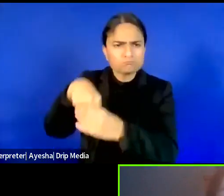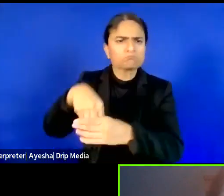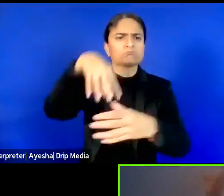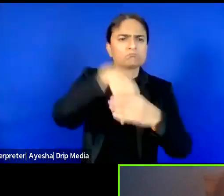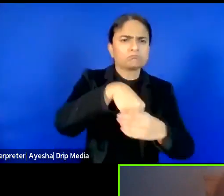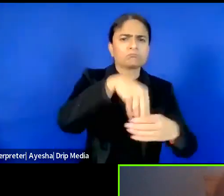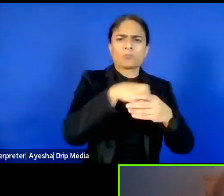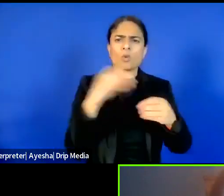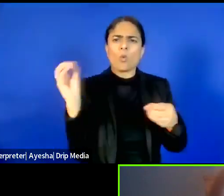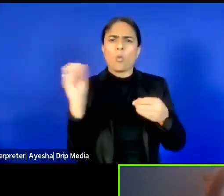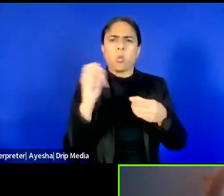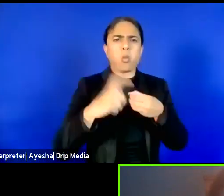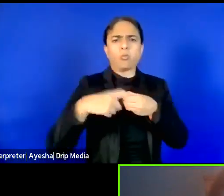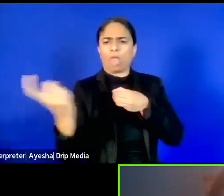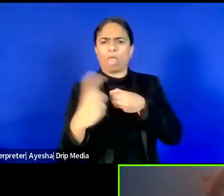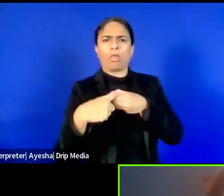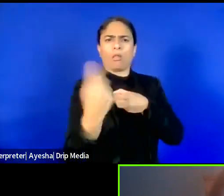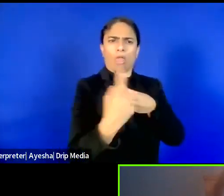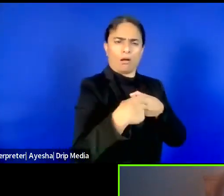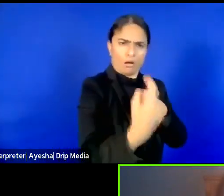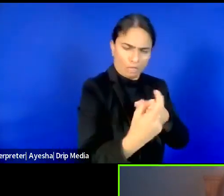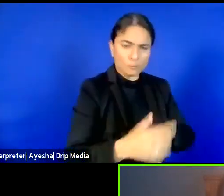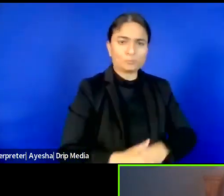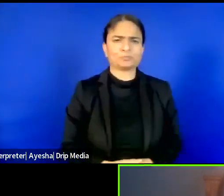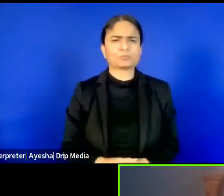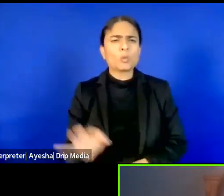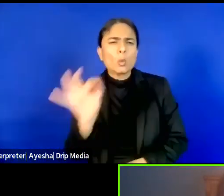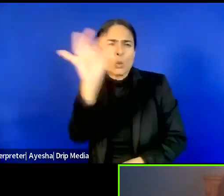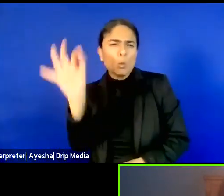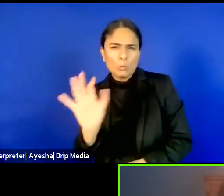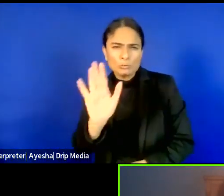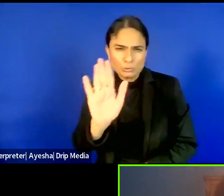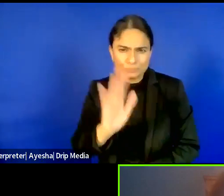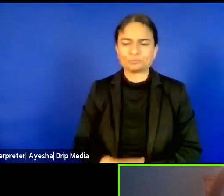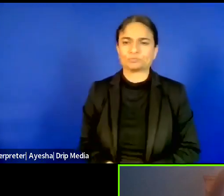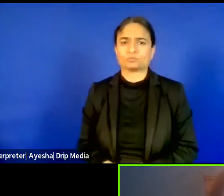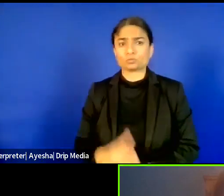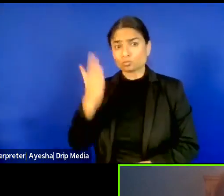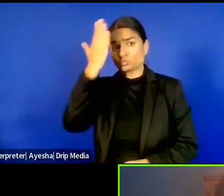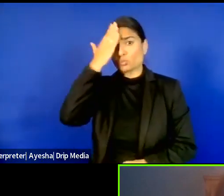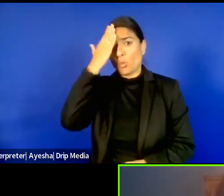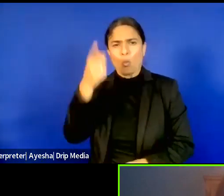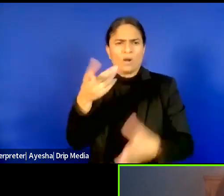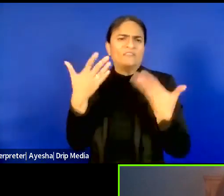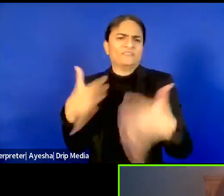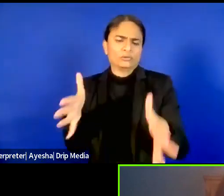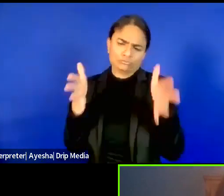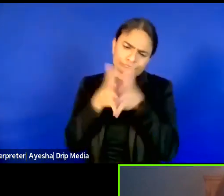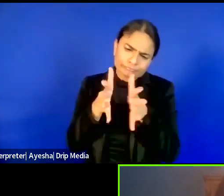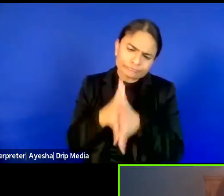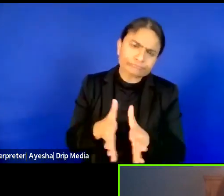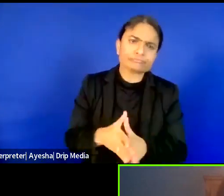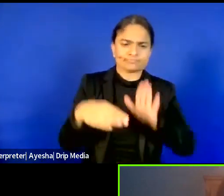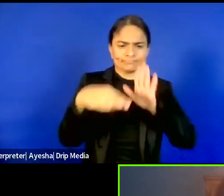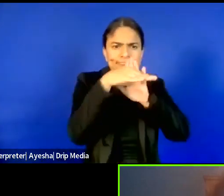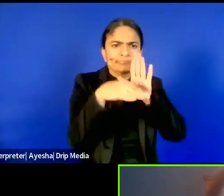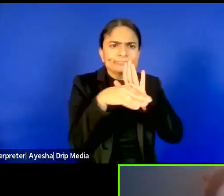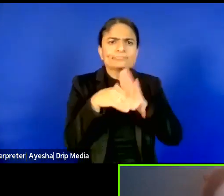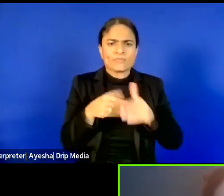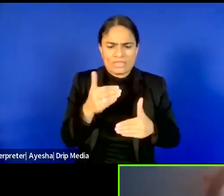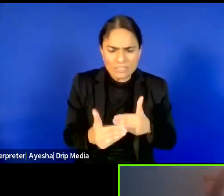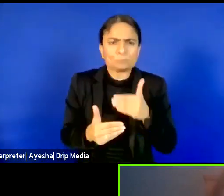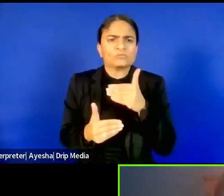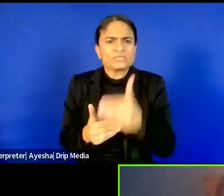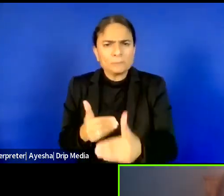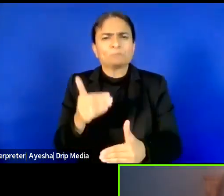I know you already talked about a few of the steps, but what do you think are some of the most relevant steps